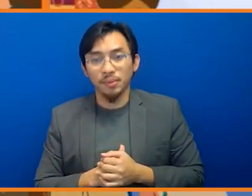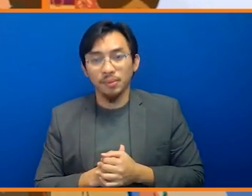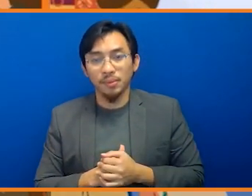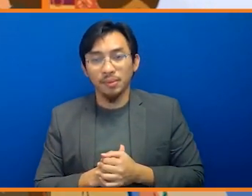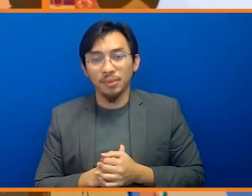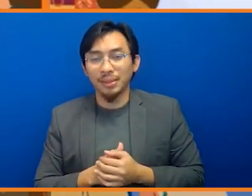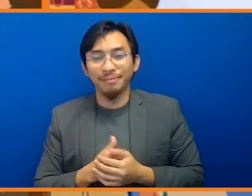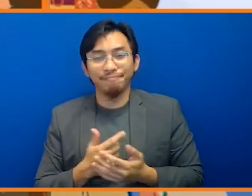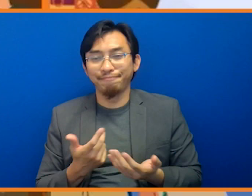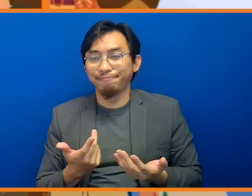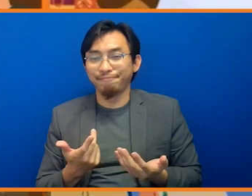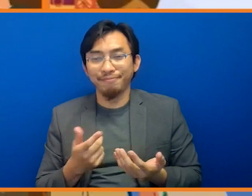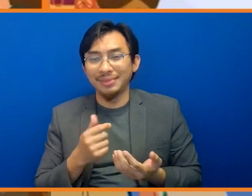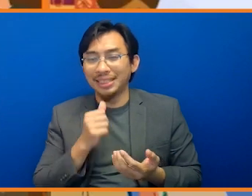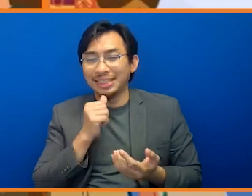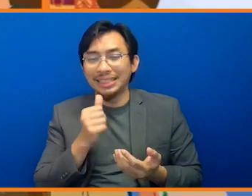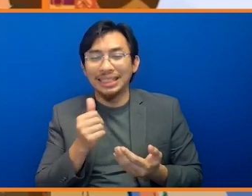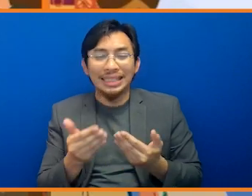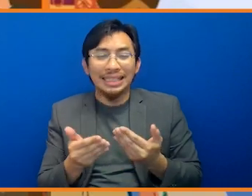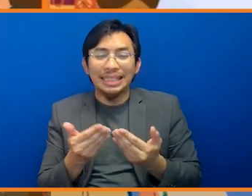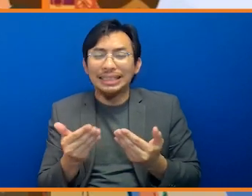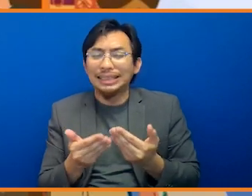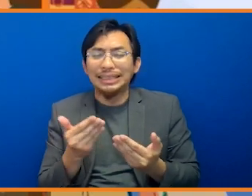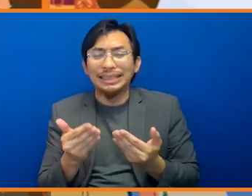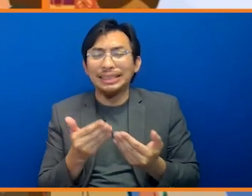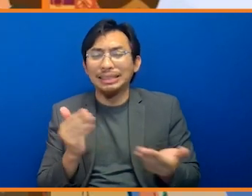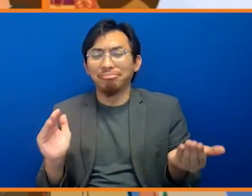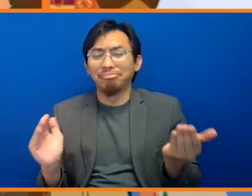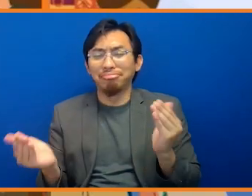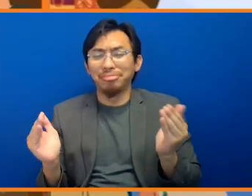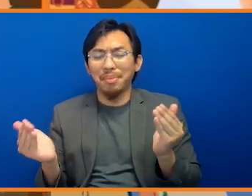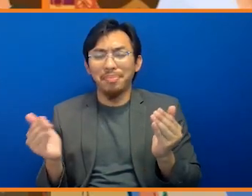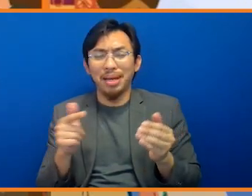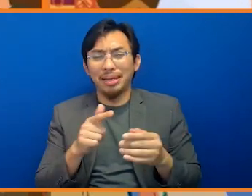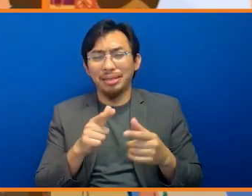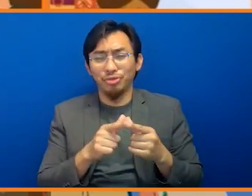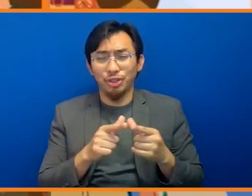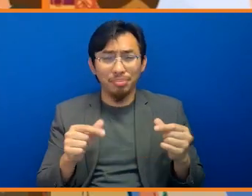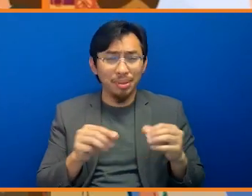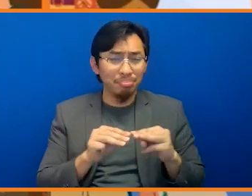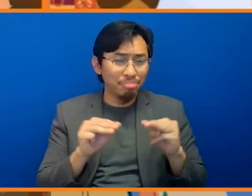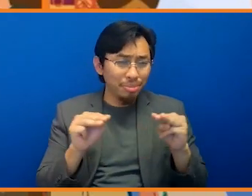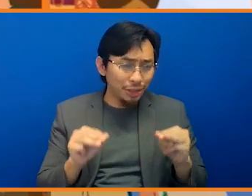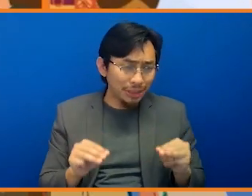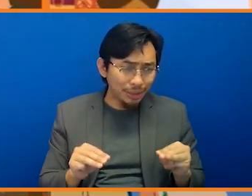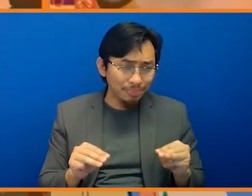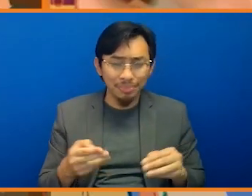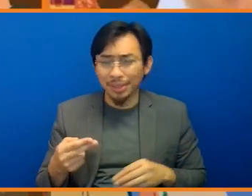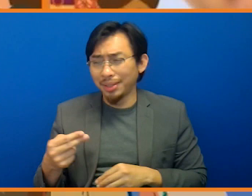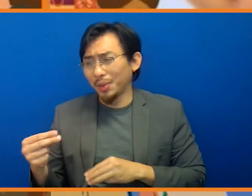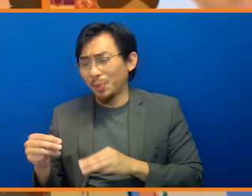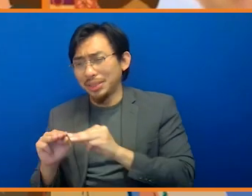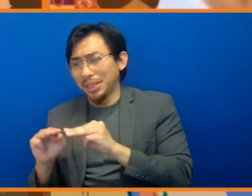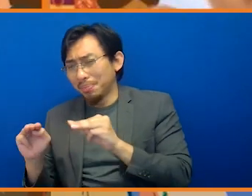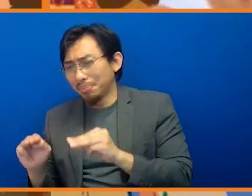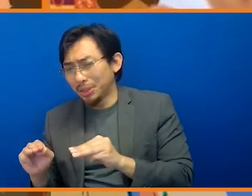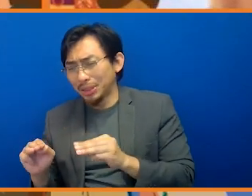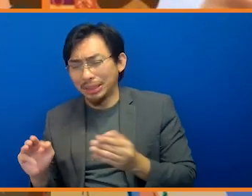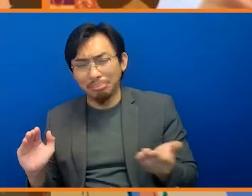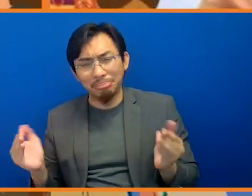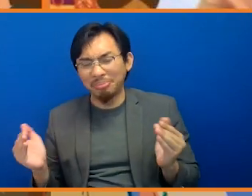not easy to compare the Japanese museum with the Indonesian museum.